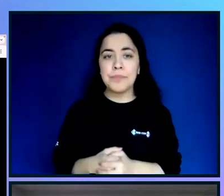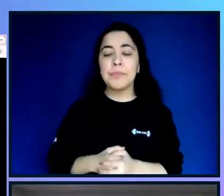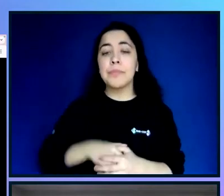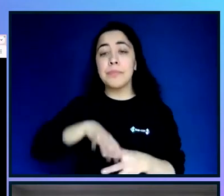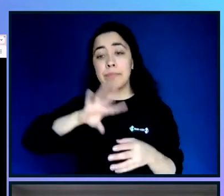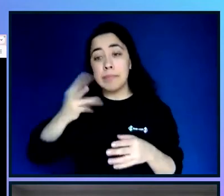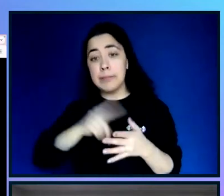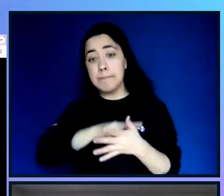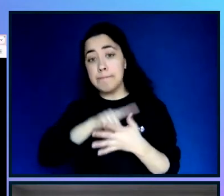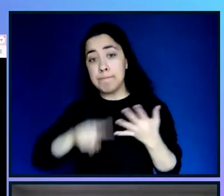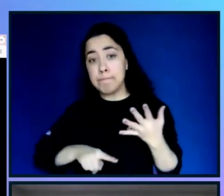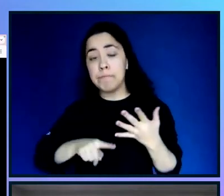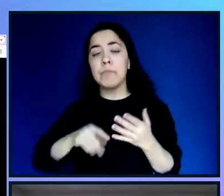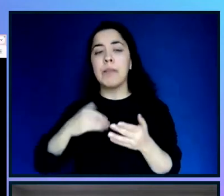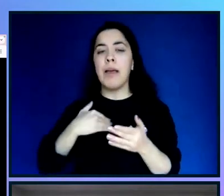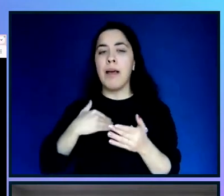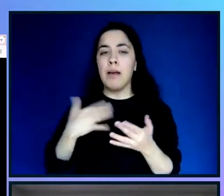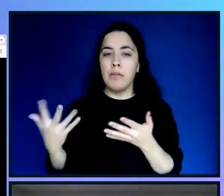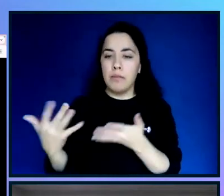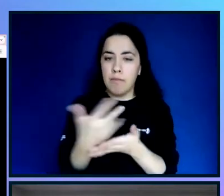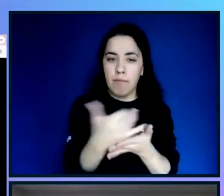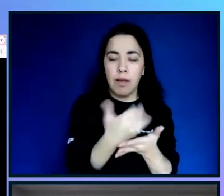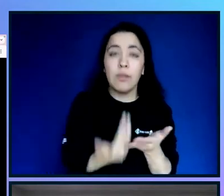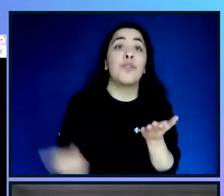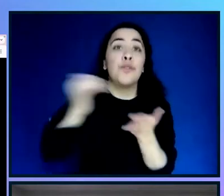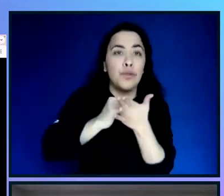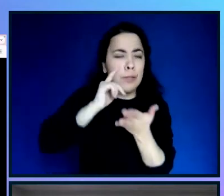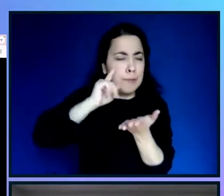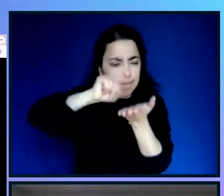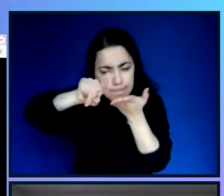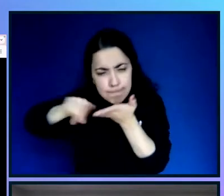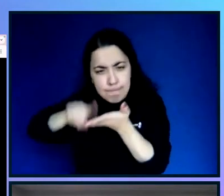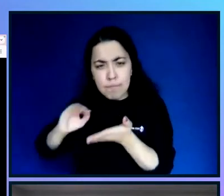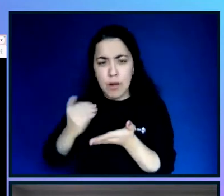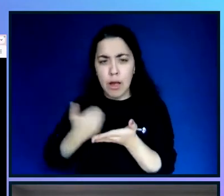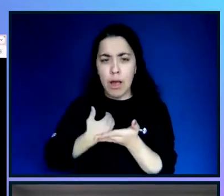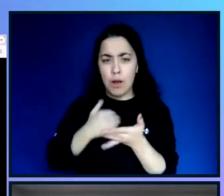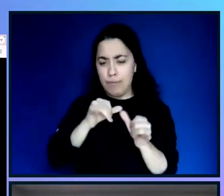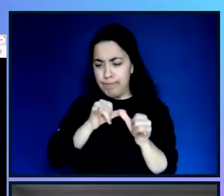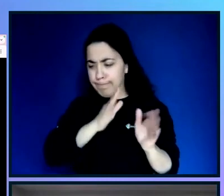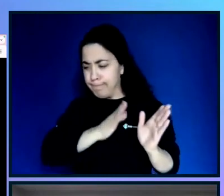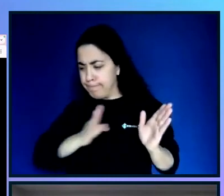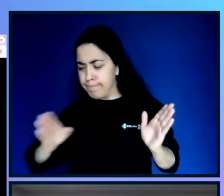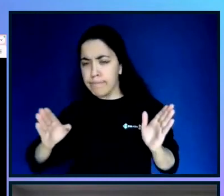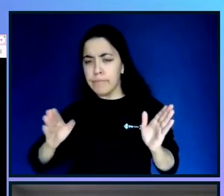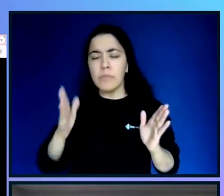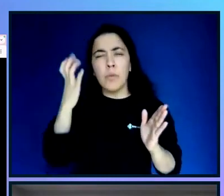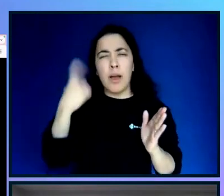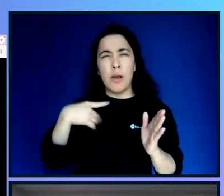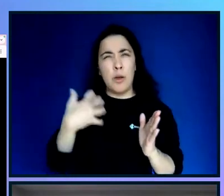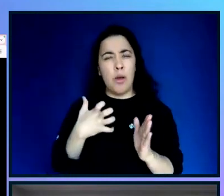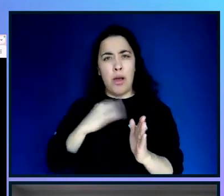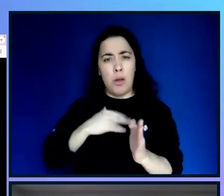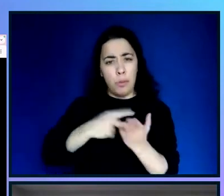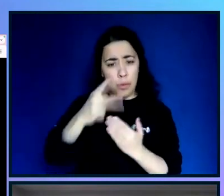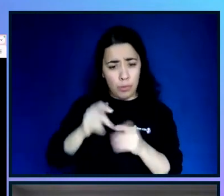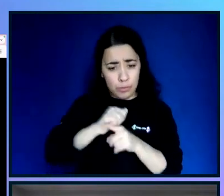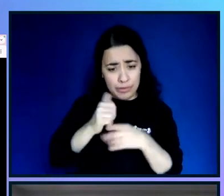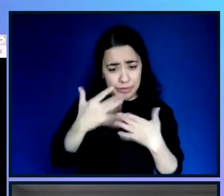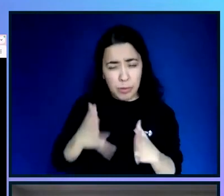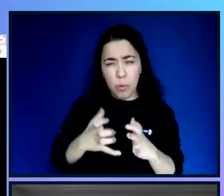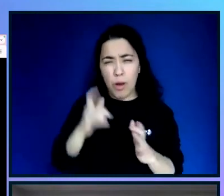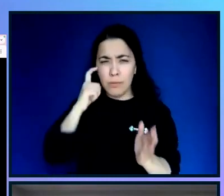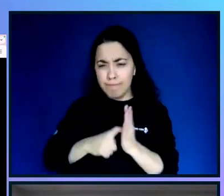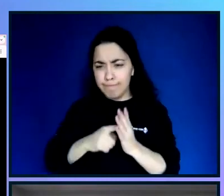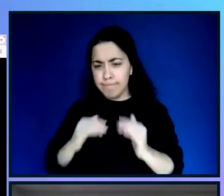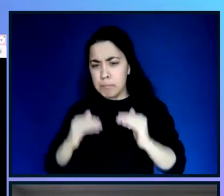and reevaluate metrics. We want to collect metrics to determine the impact of our program, but we also want to